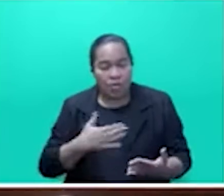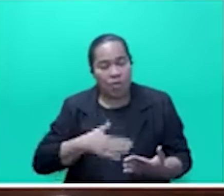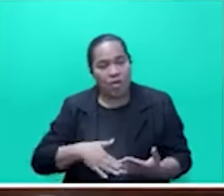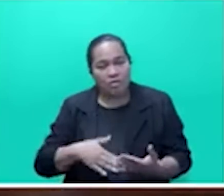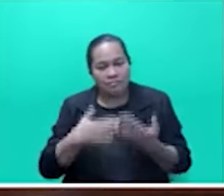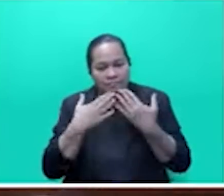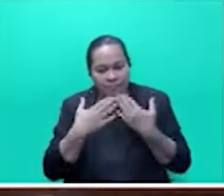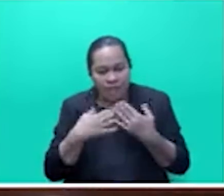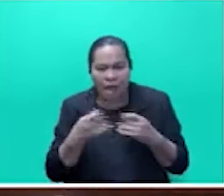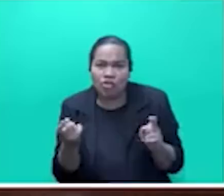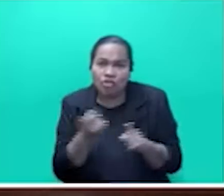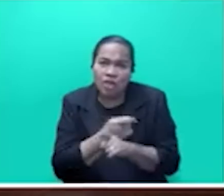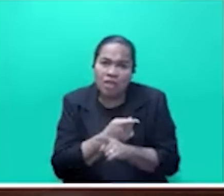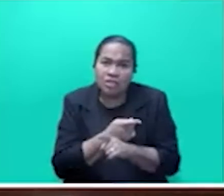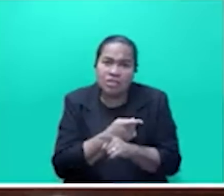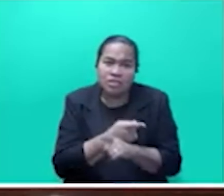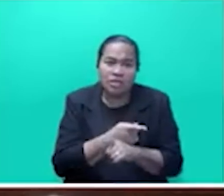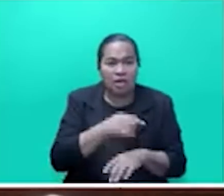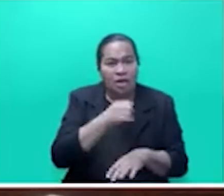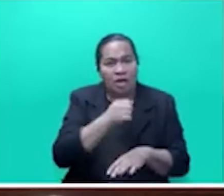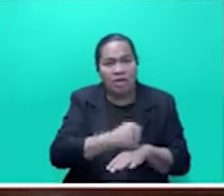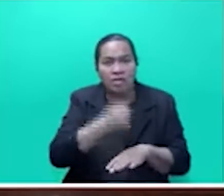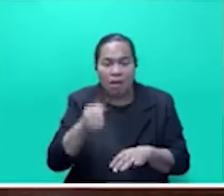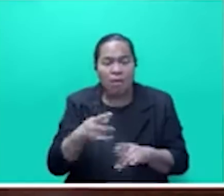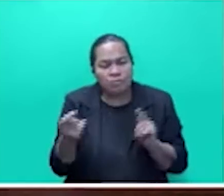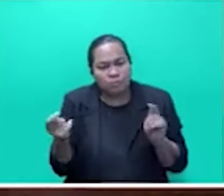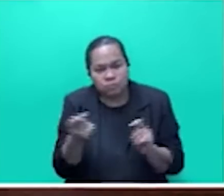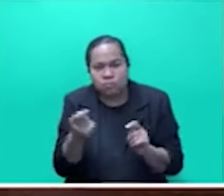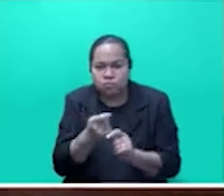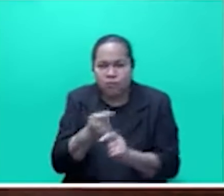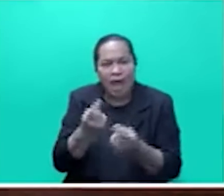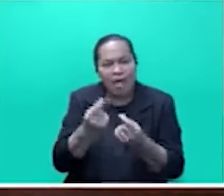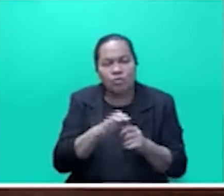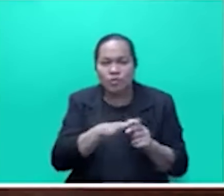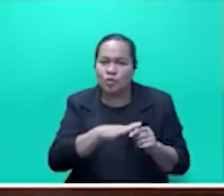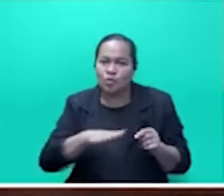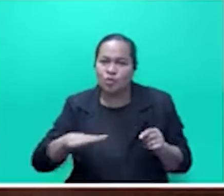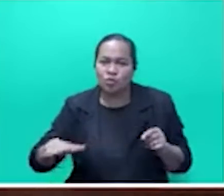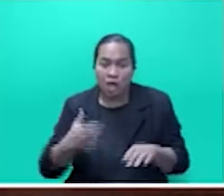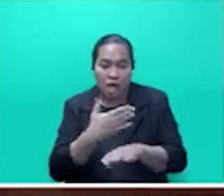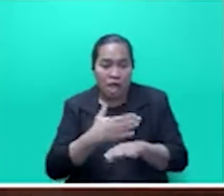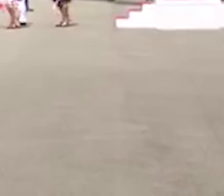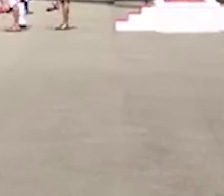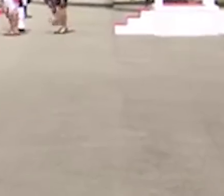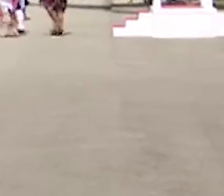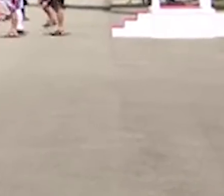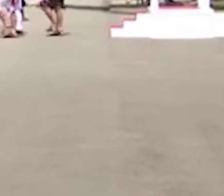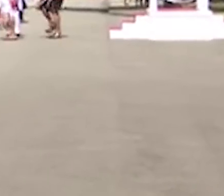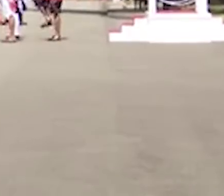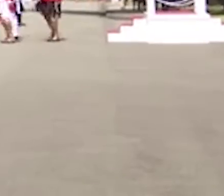note that the change in government has taken place peacefully and swiftly as the new administration has commenced its work and the mandate of the